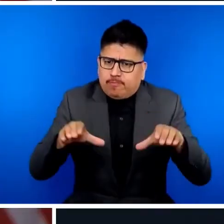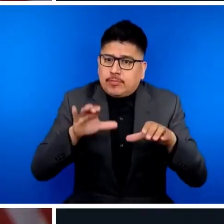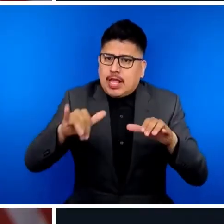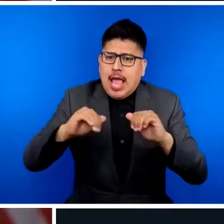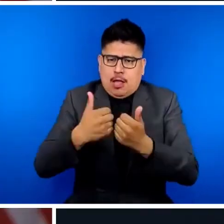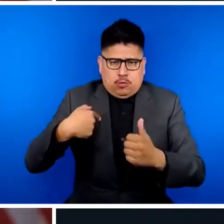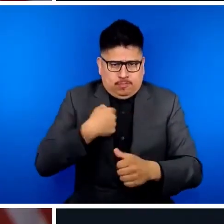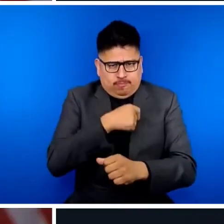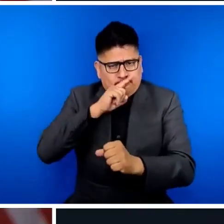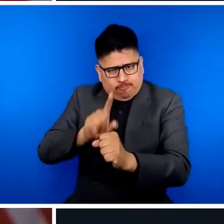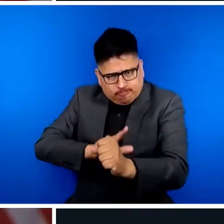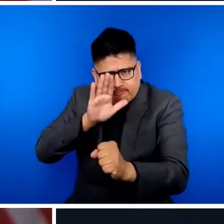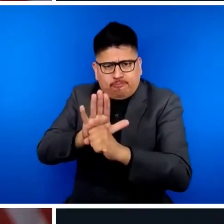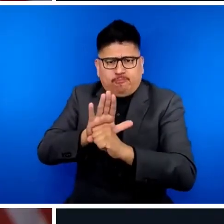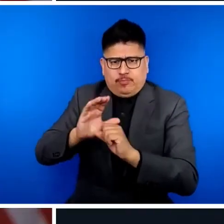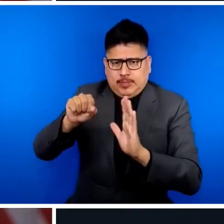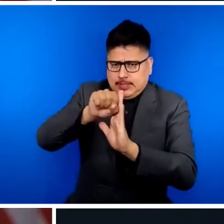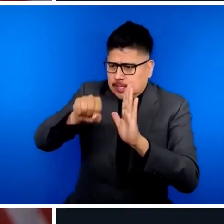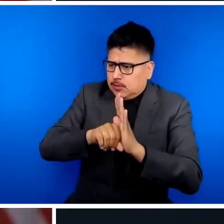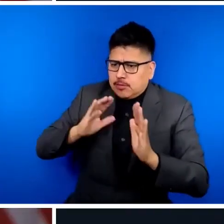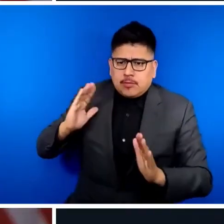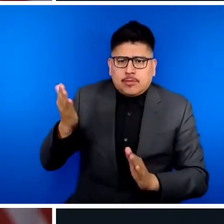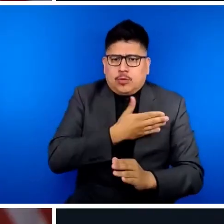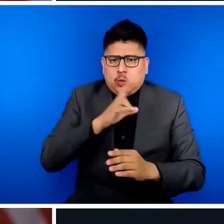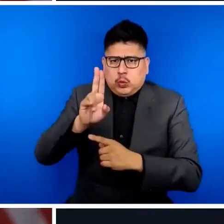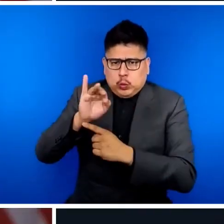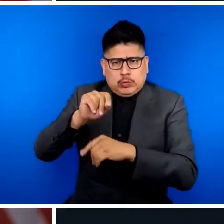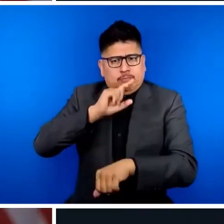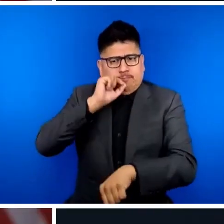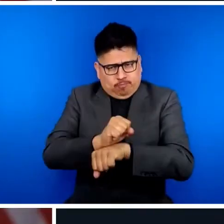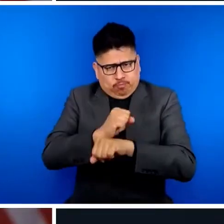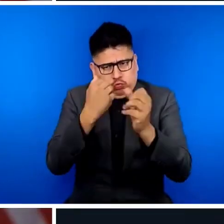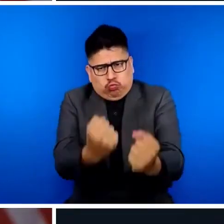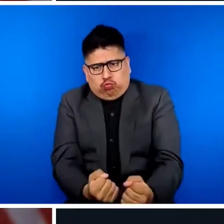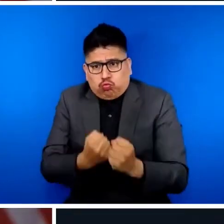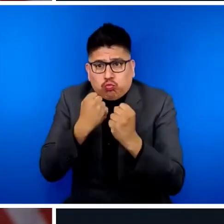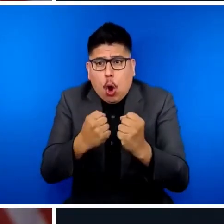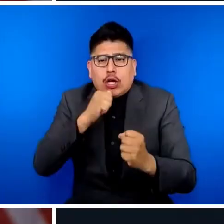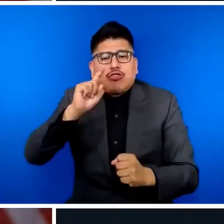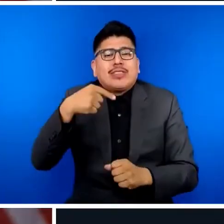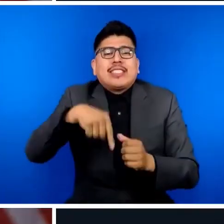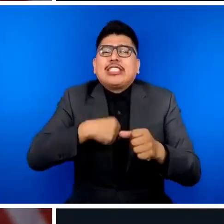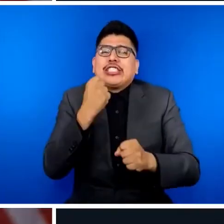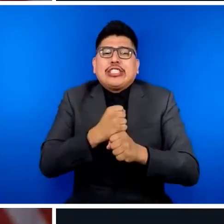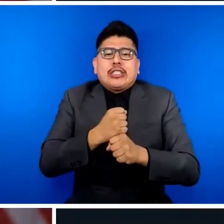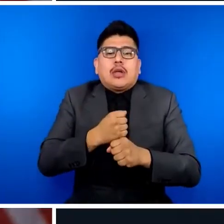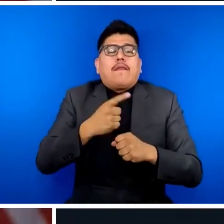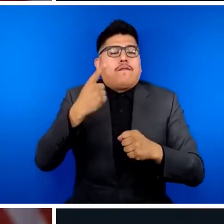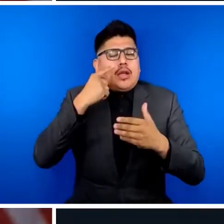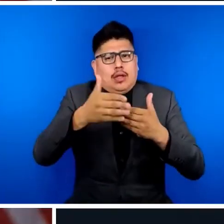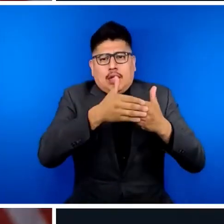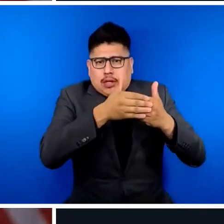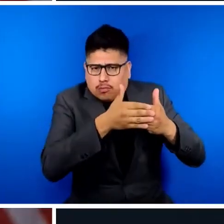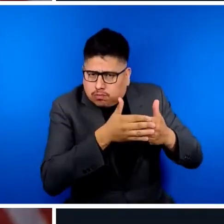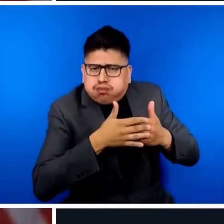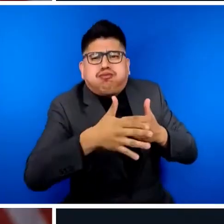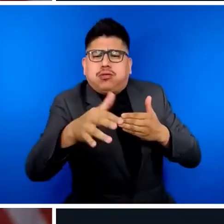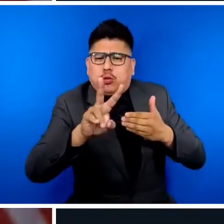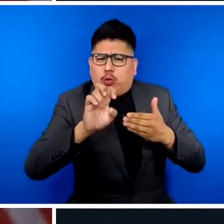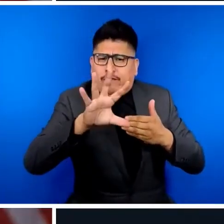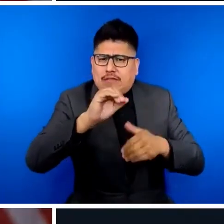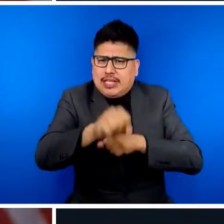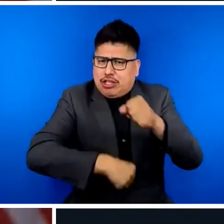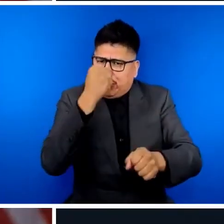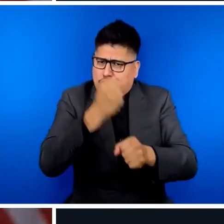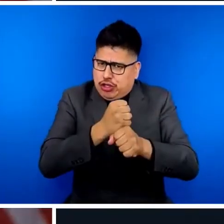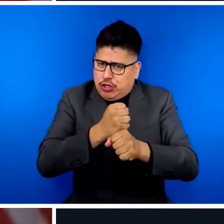state of our union remains strong, not just this year, but for the next 250 years as well, because we,